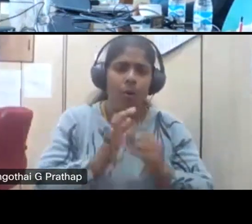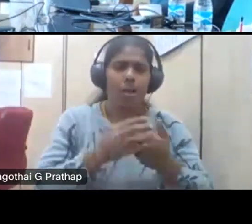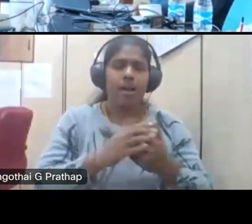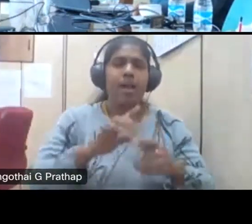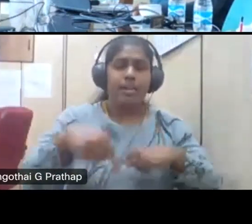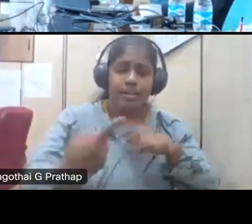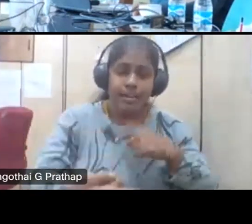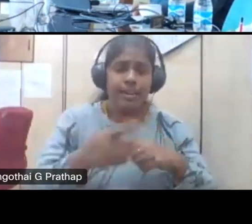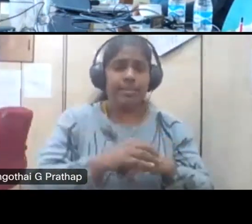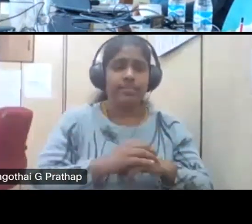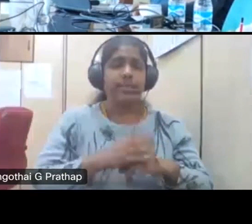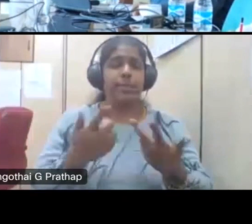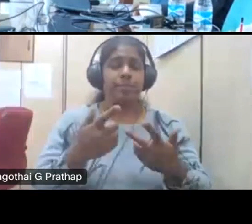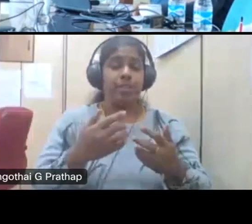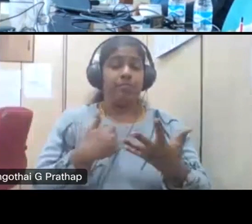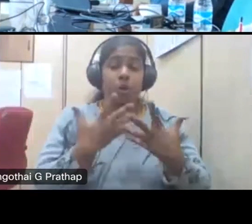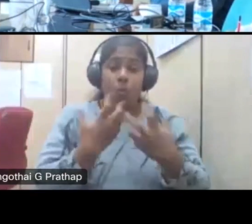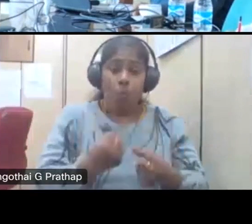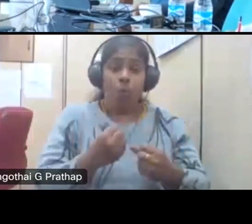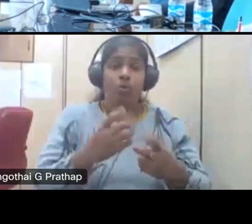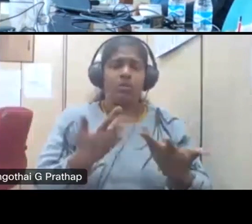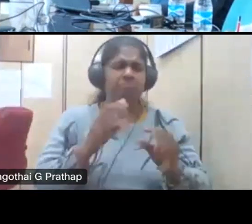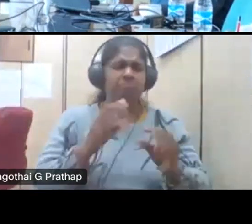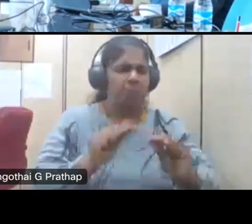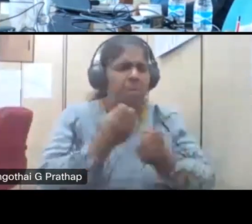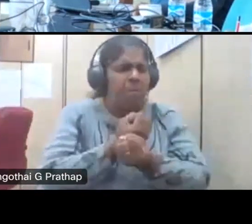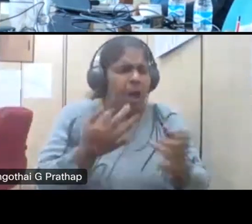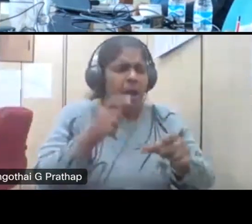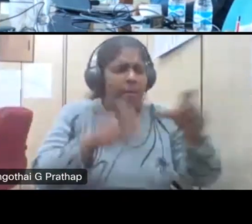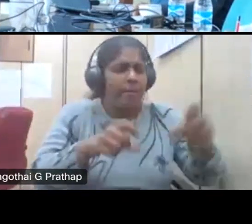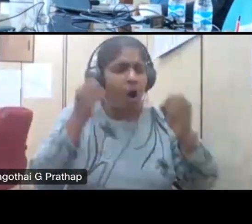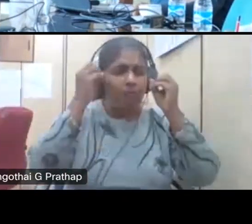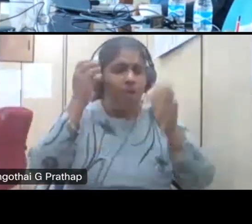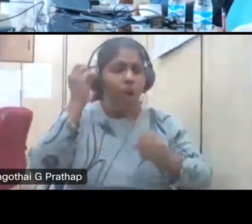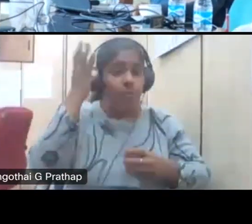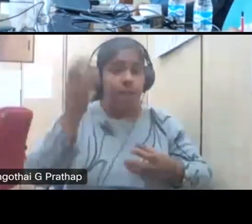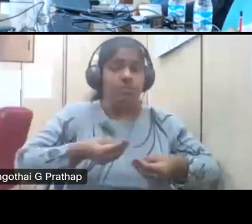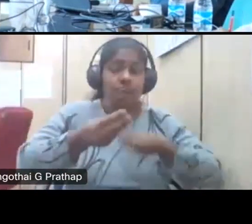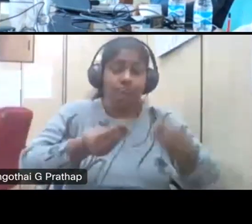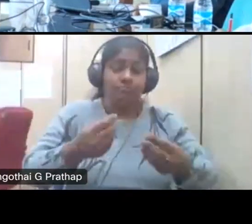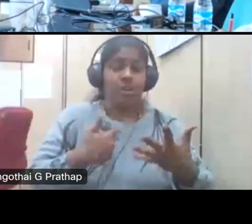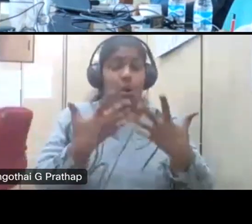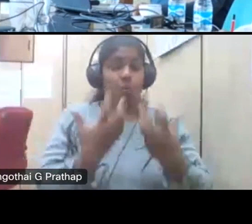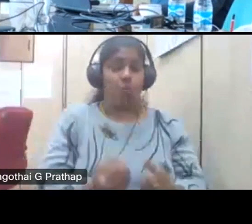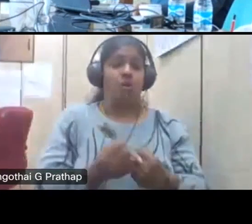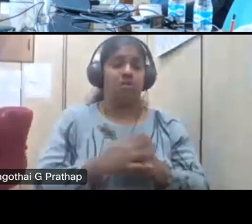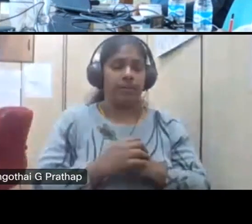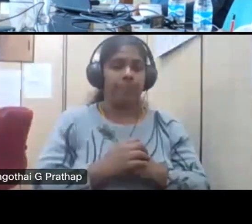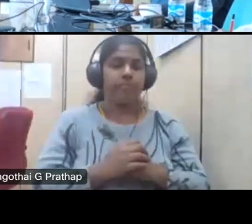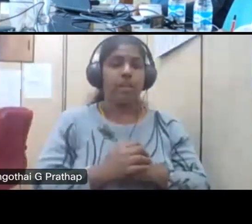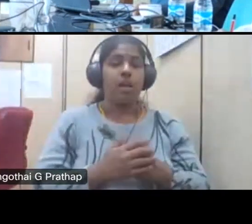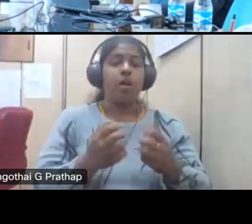promotion, sir. We want to teach more people about the subject, because Down syndrome is